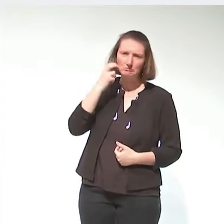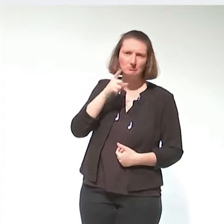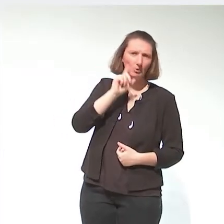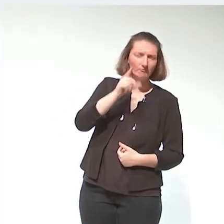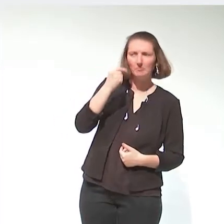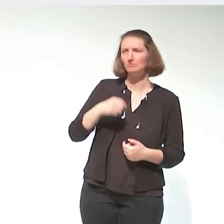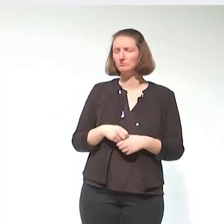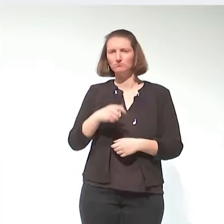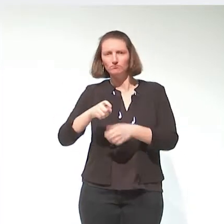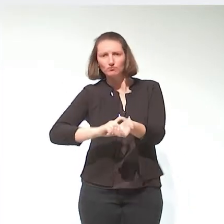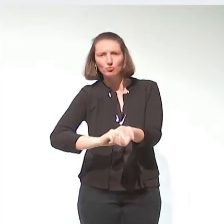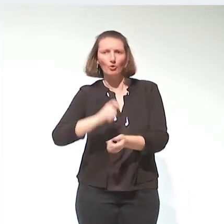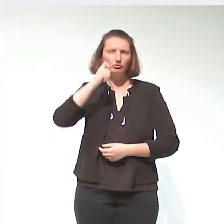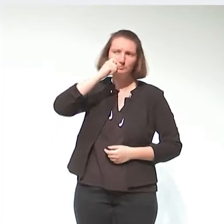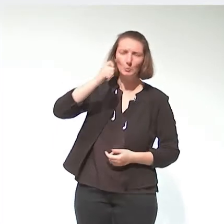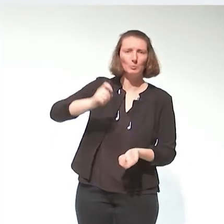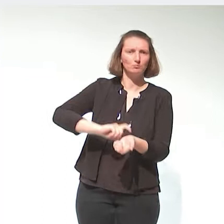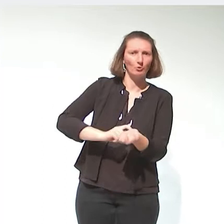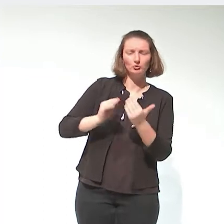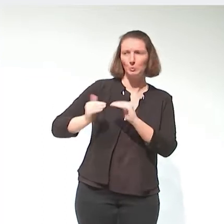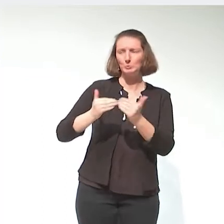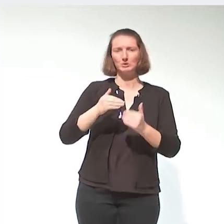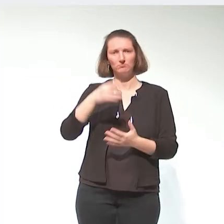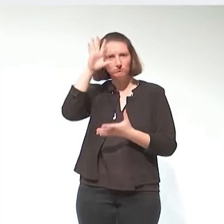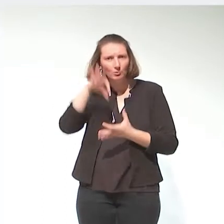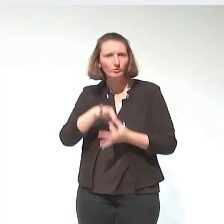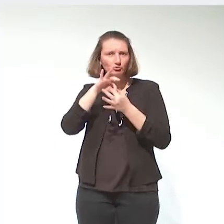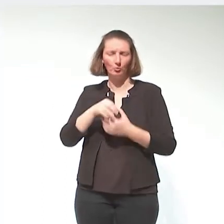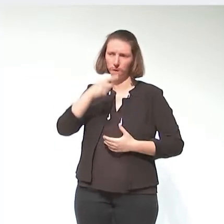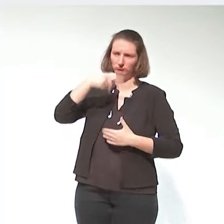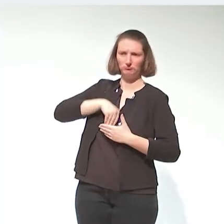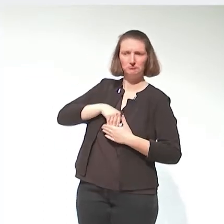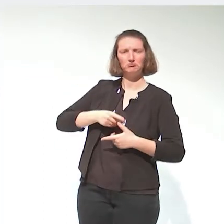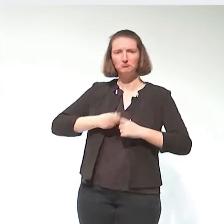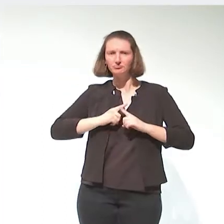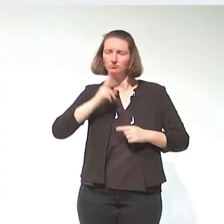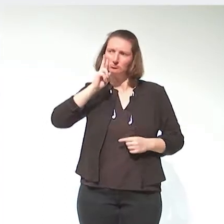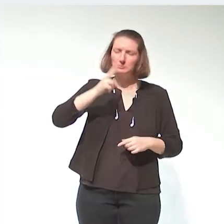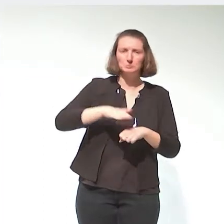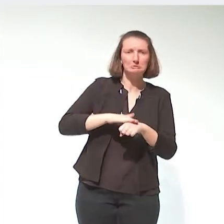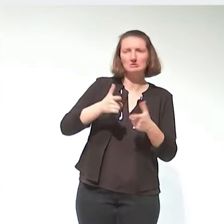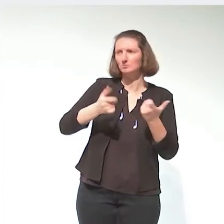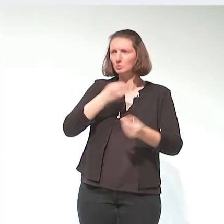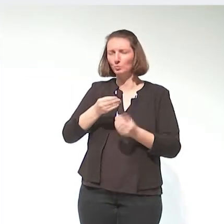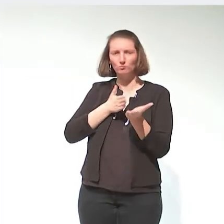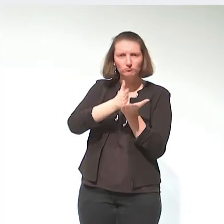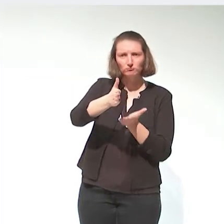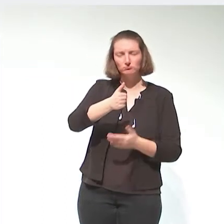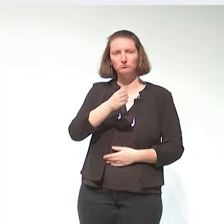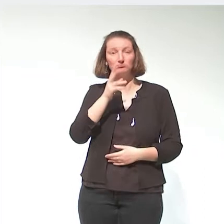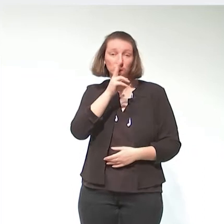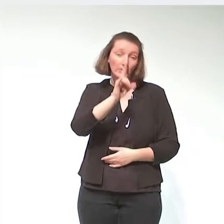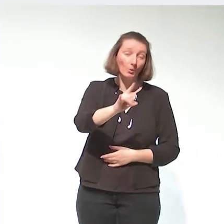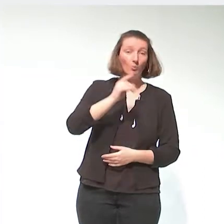all PWDs, irrespective of gender, ethnicity, religion, beliefs, age,